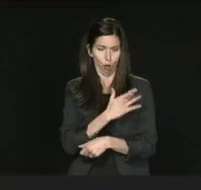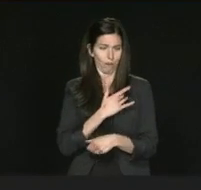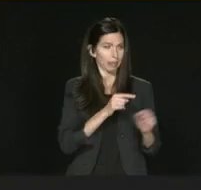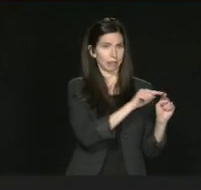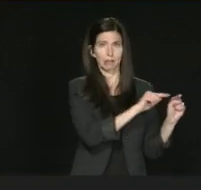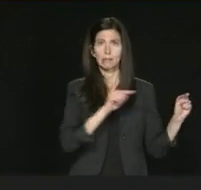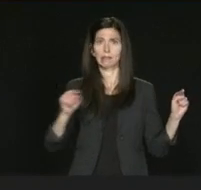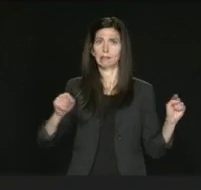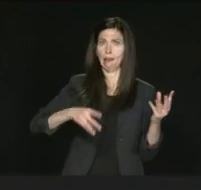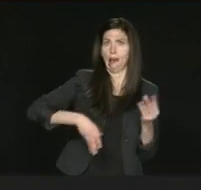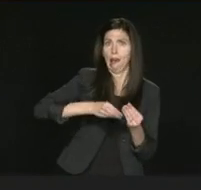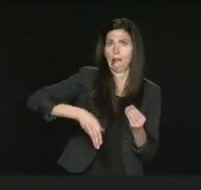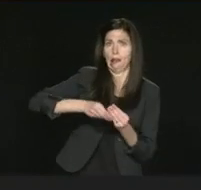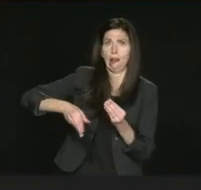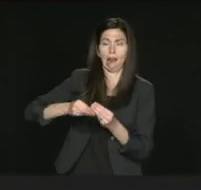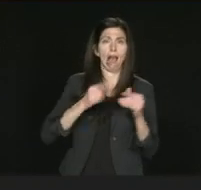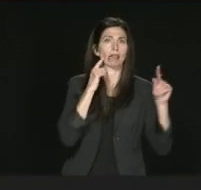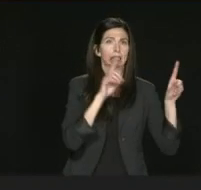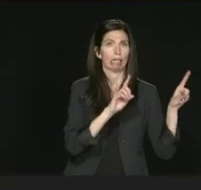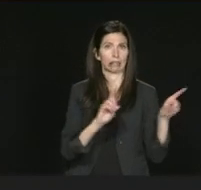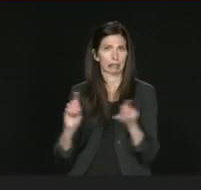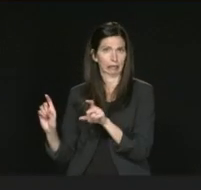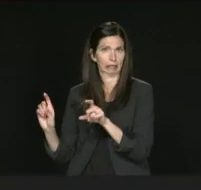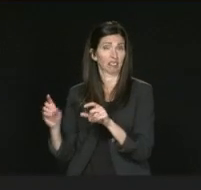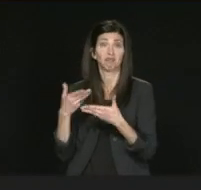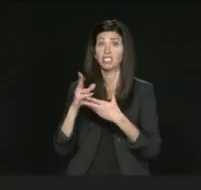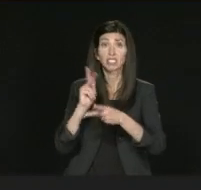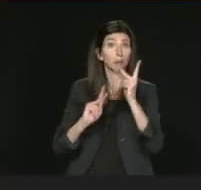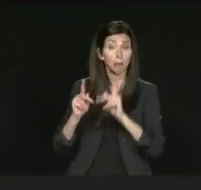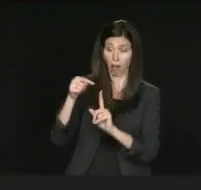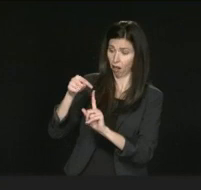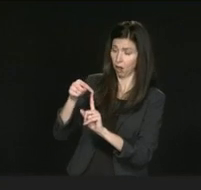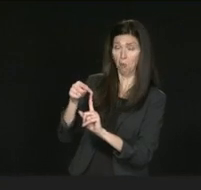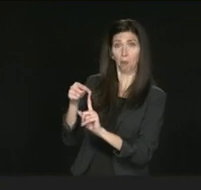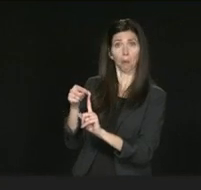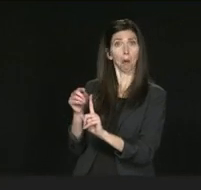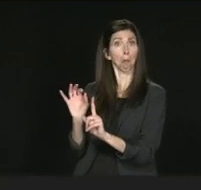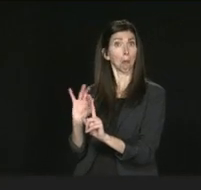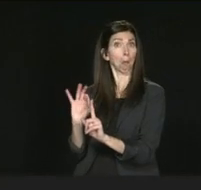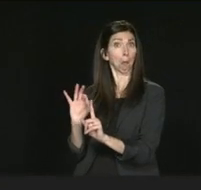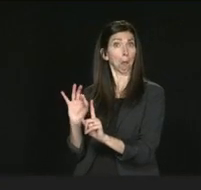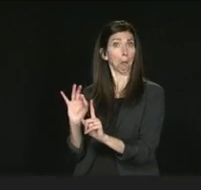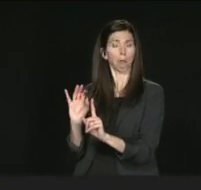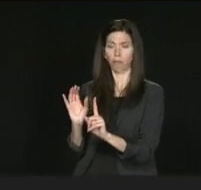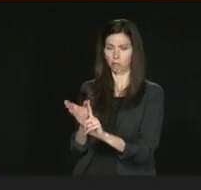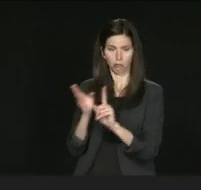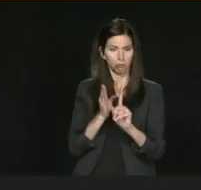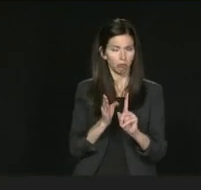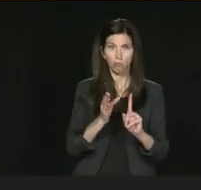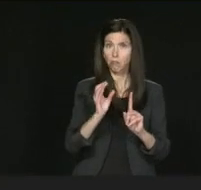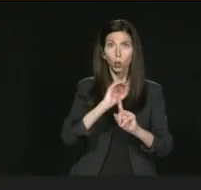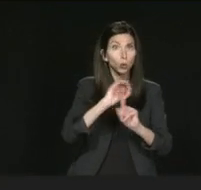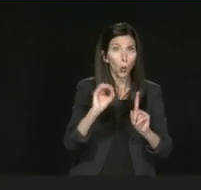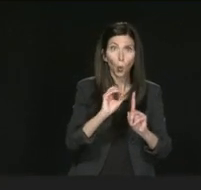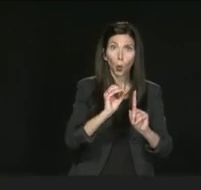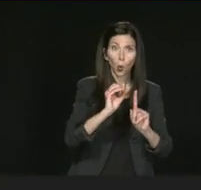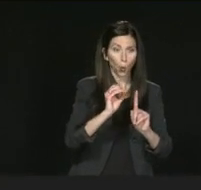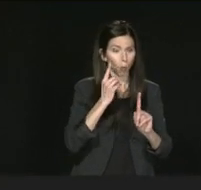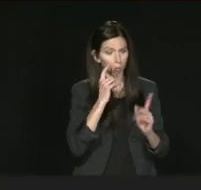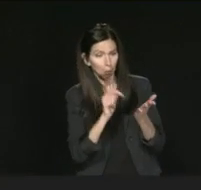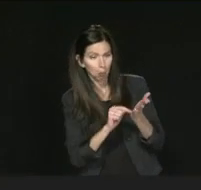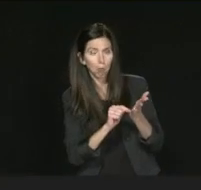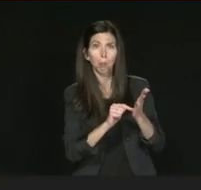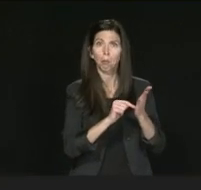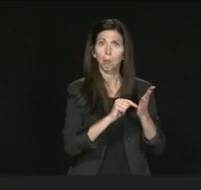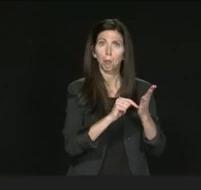just because some of the symptoms might be vague and some of the people may be what we call in the sort of really pre-symptomatic and or when they only